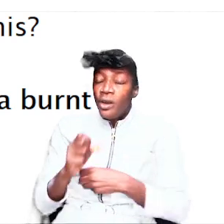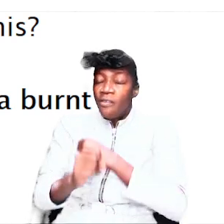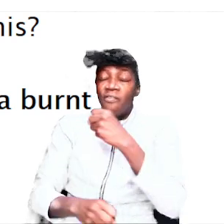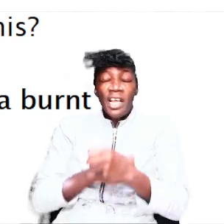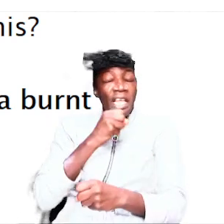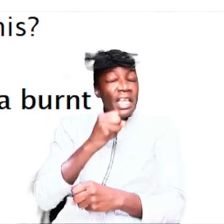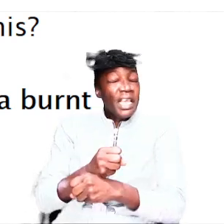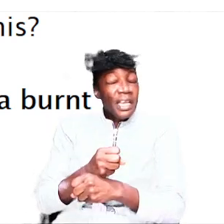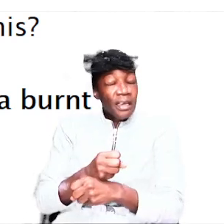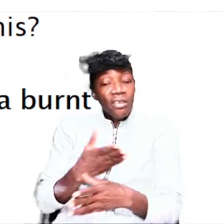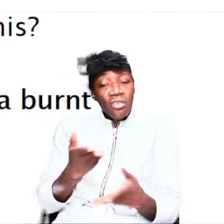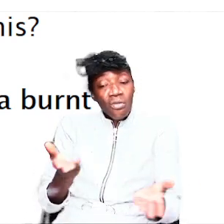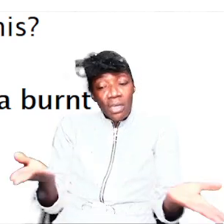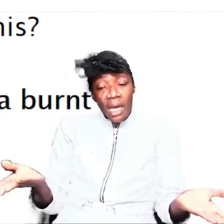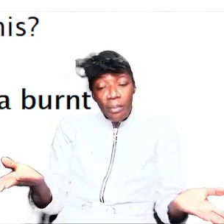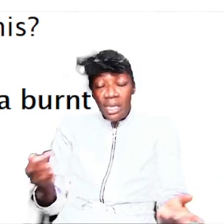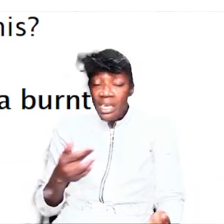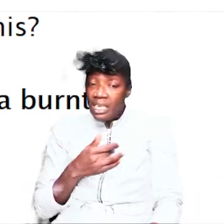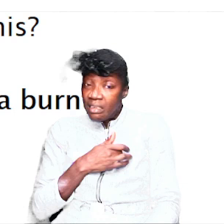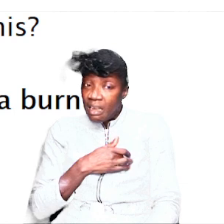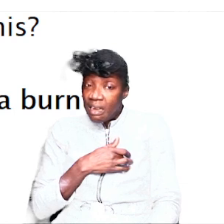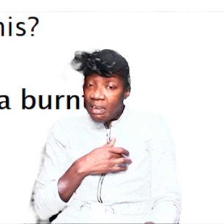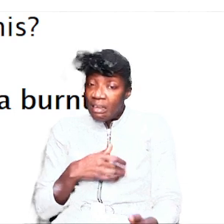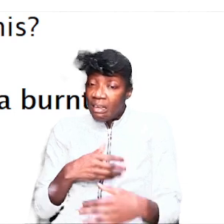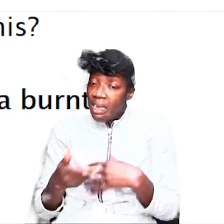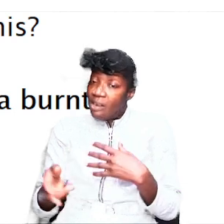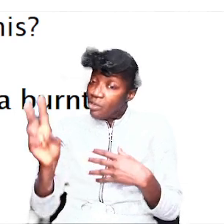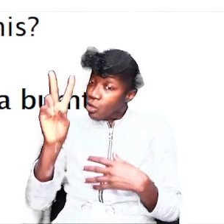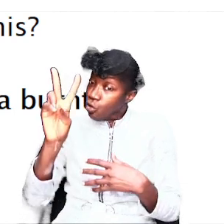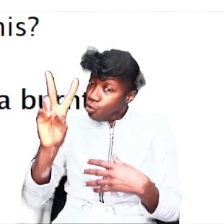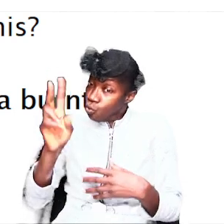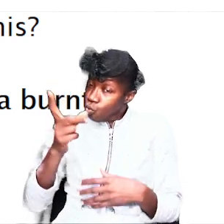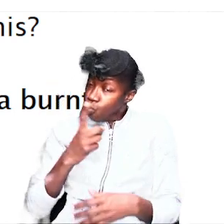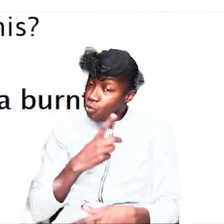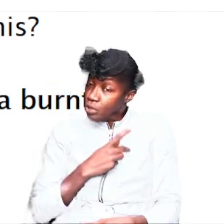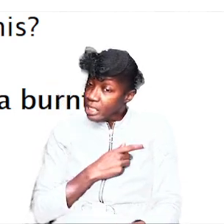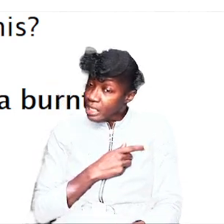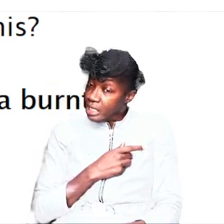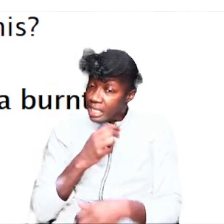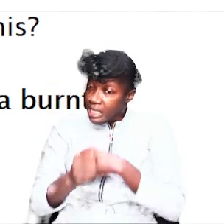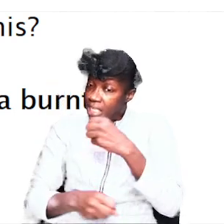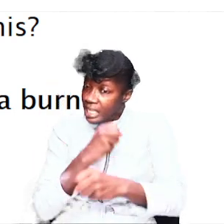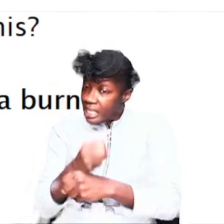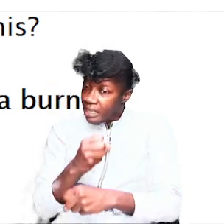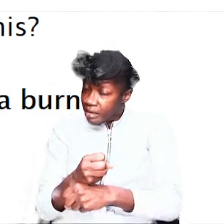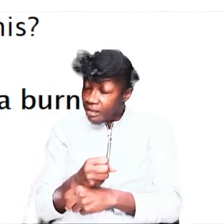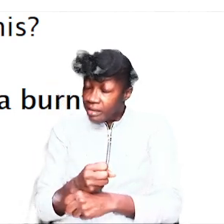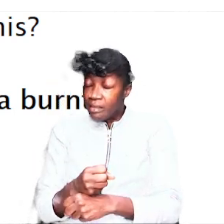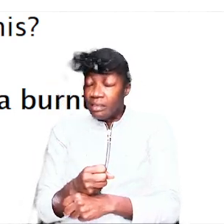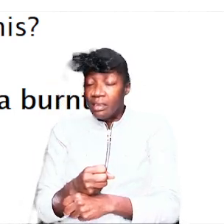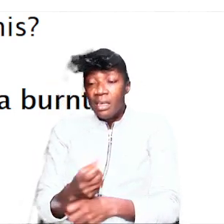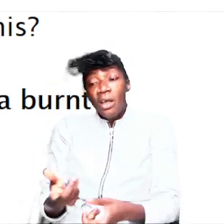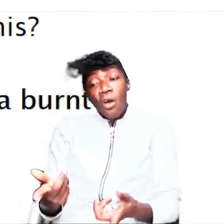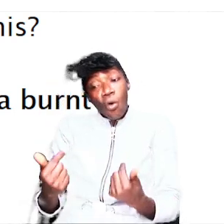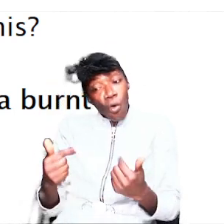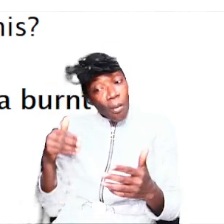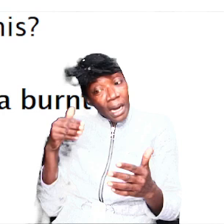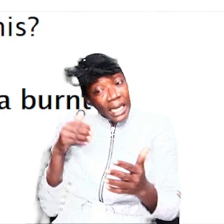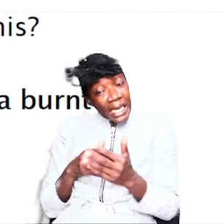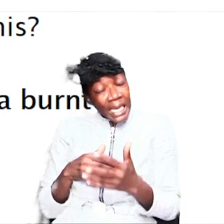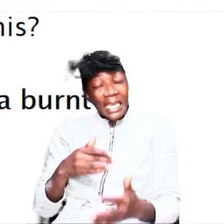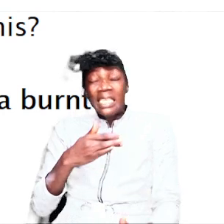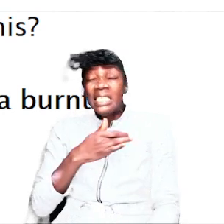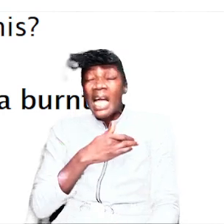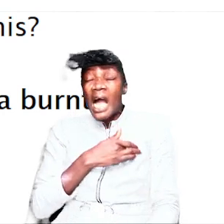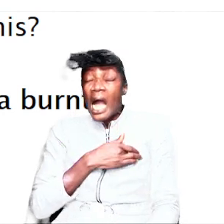heart that after 2 years he began to do these things? Again, we come back to the heart. His